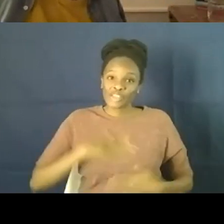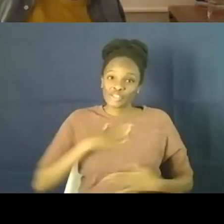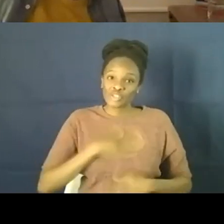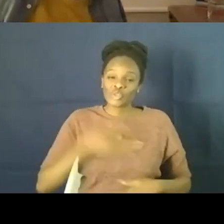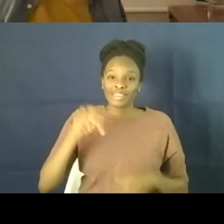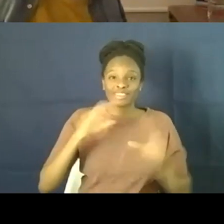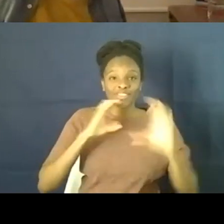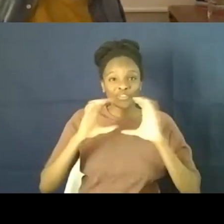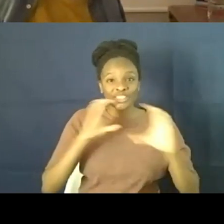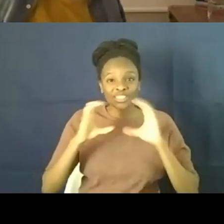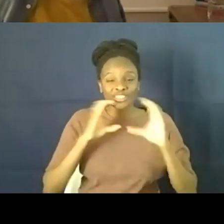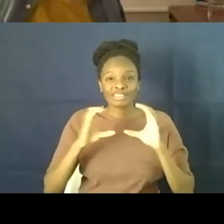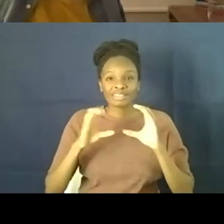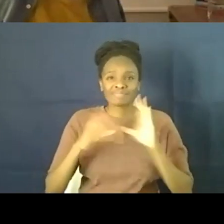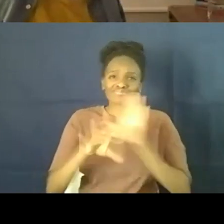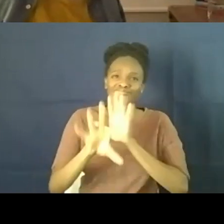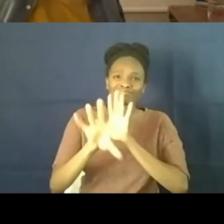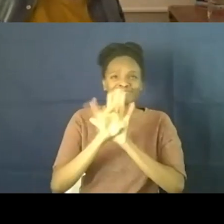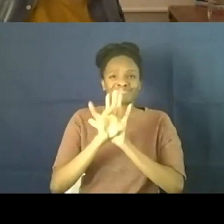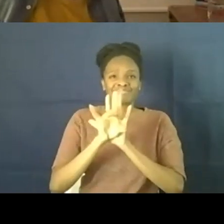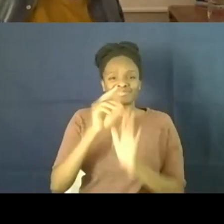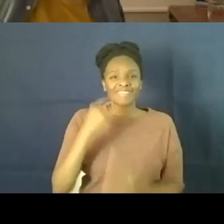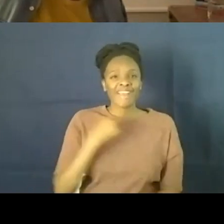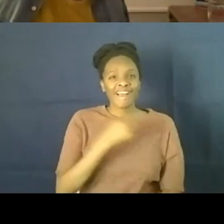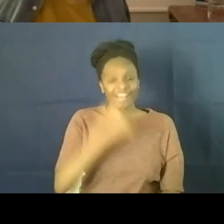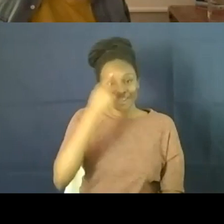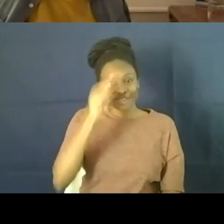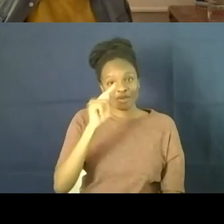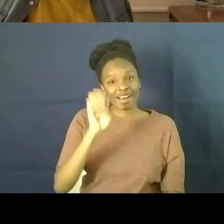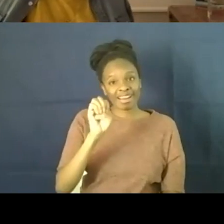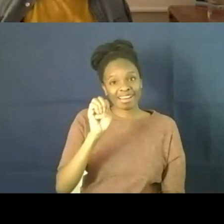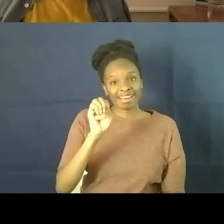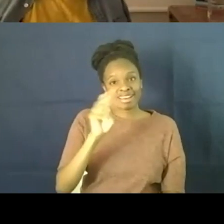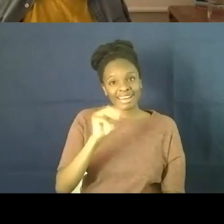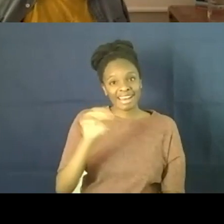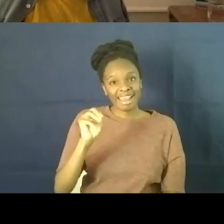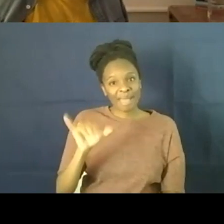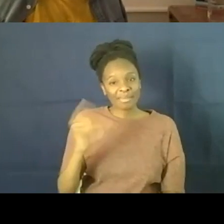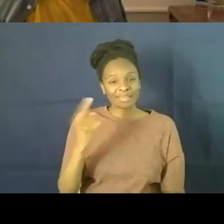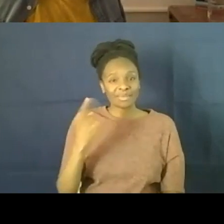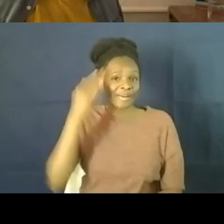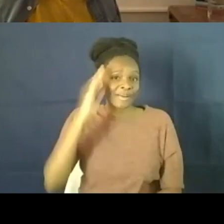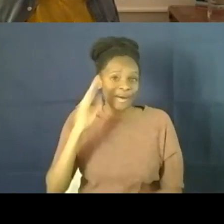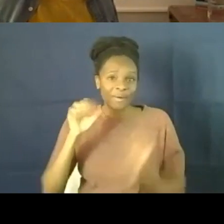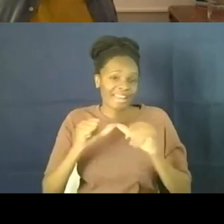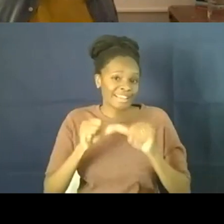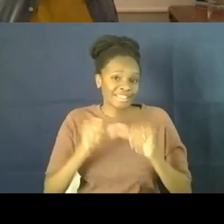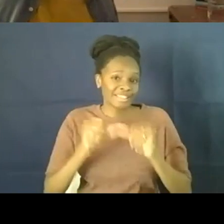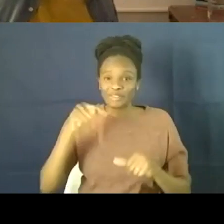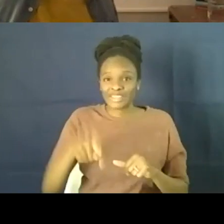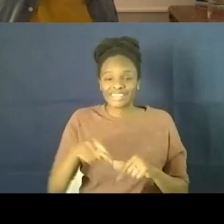know, nominate us for an Emmy or something. I don't know. Maybe we can keep having them. Thank you so much to the Writers